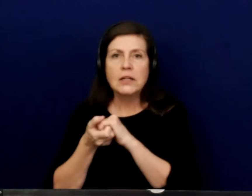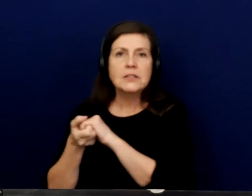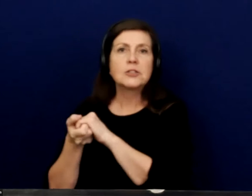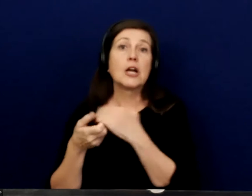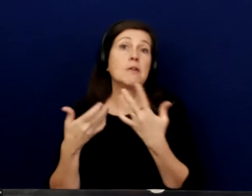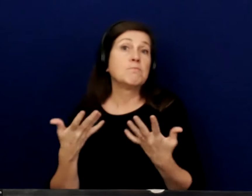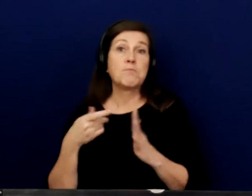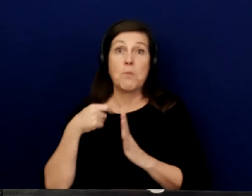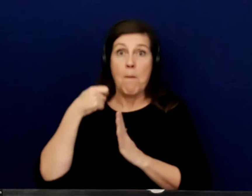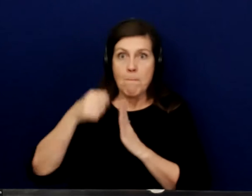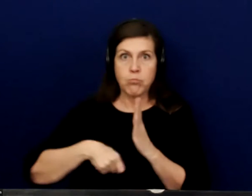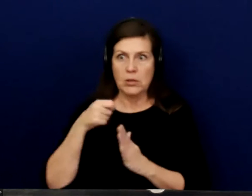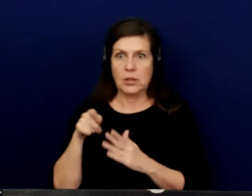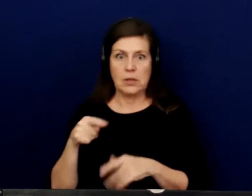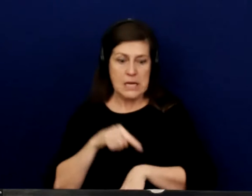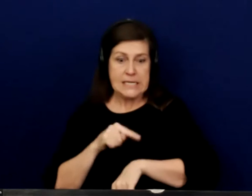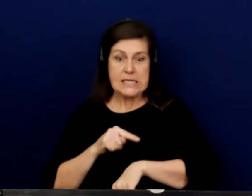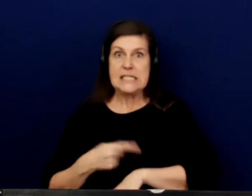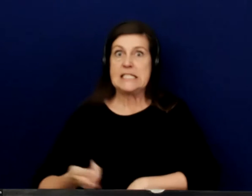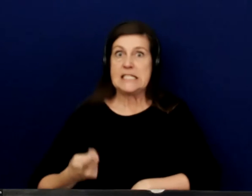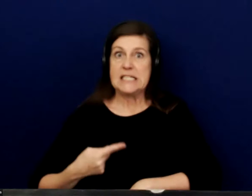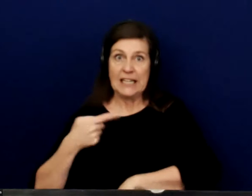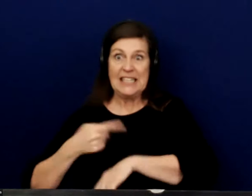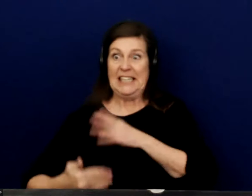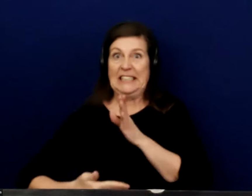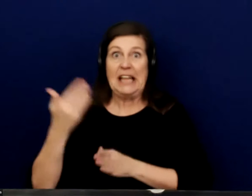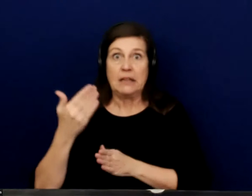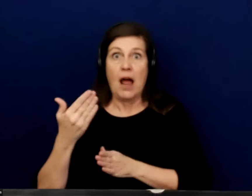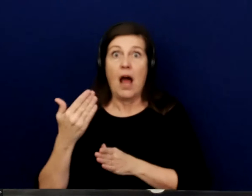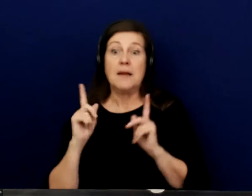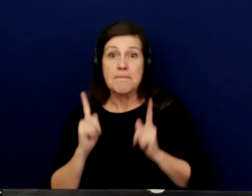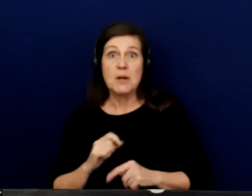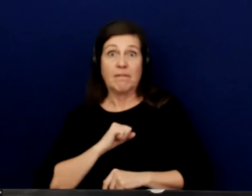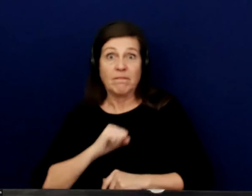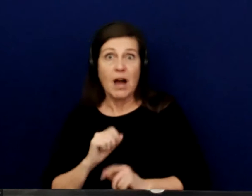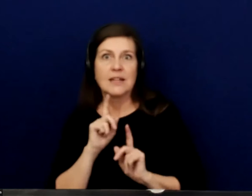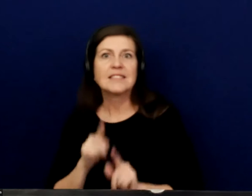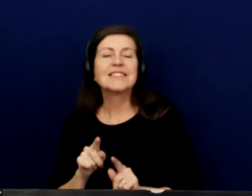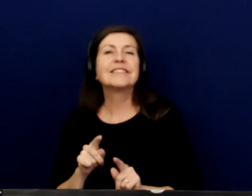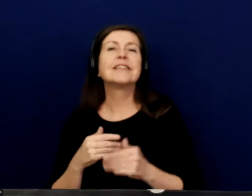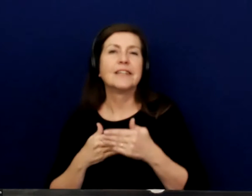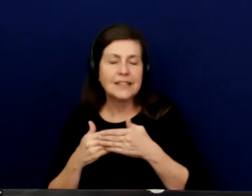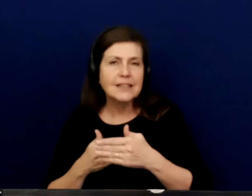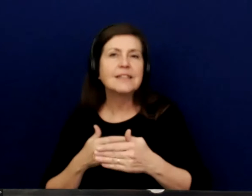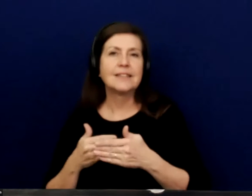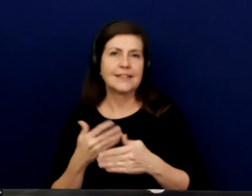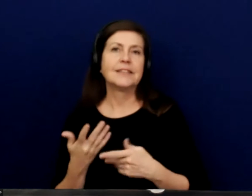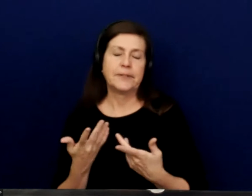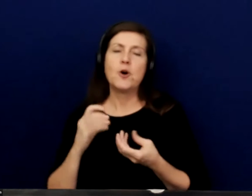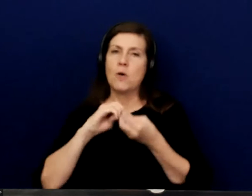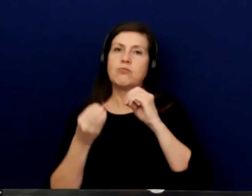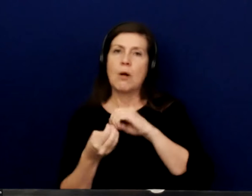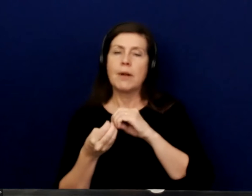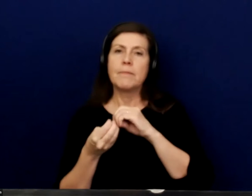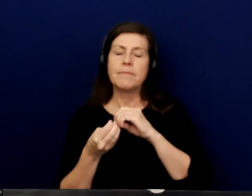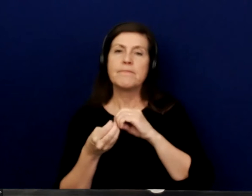a sharp deadline, then you just need to focus on that. And of course, there is sometimes a problem to